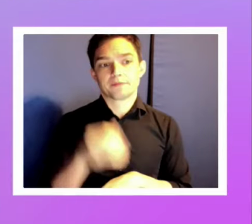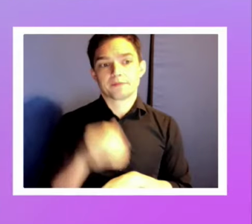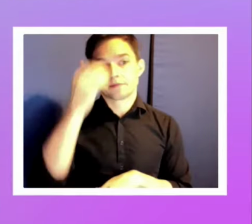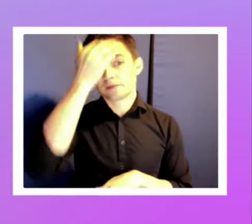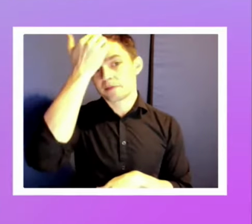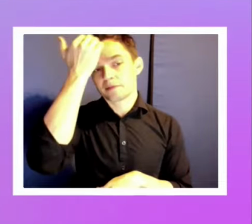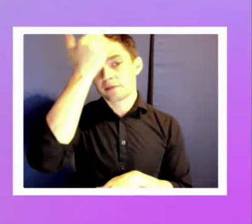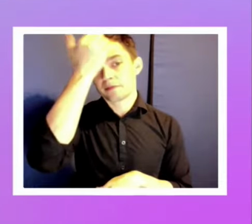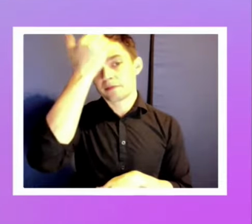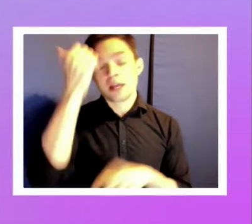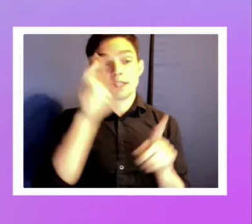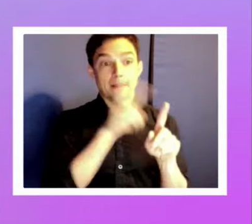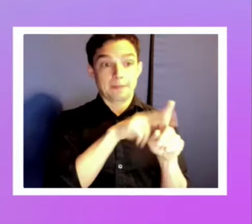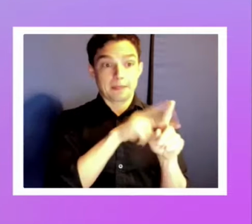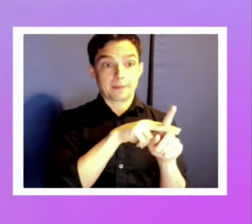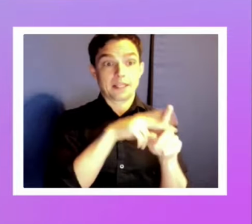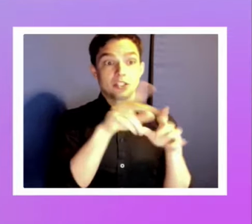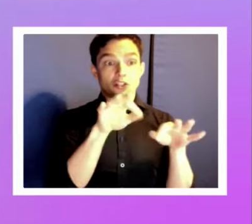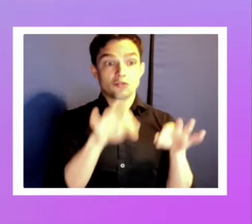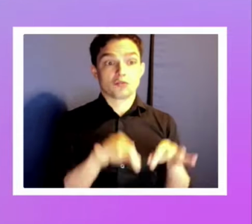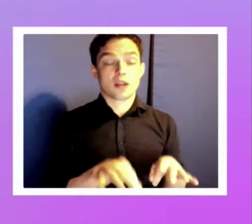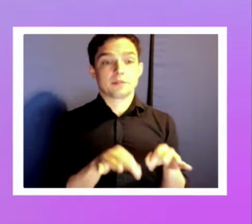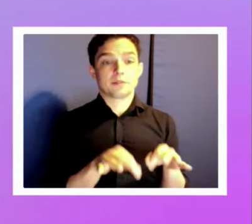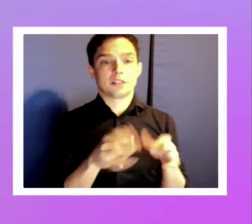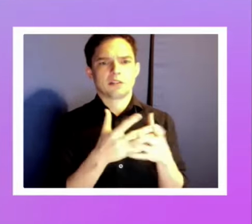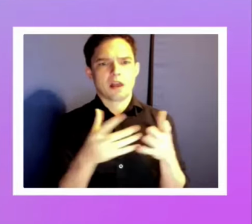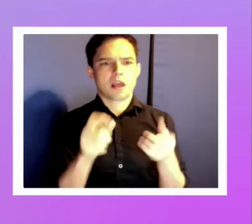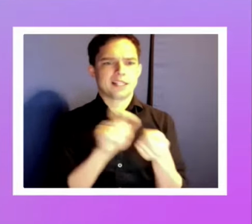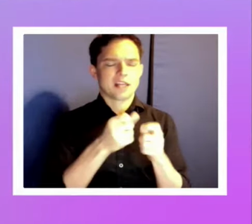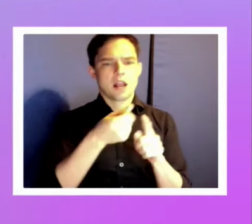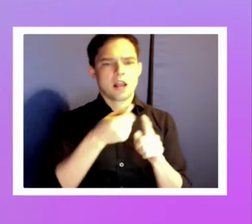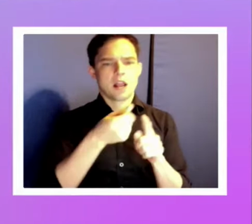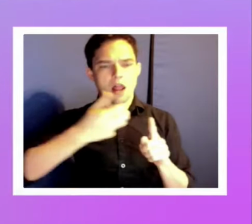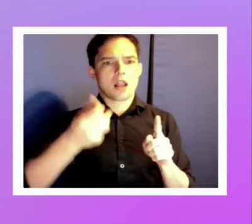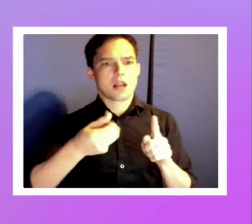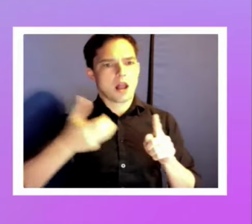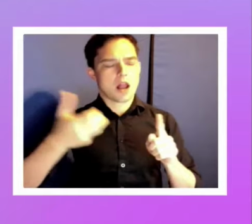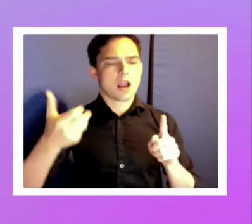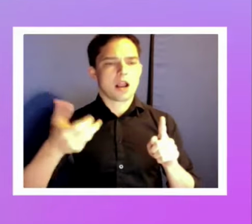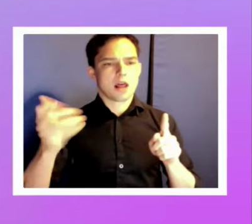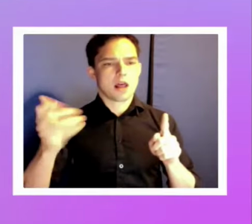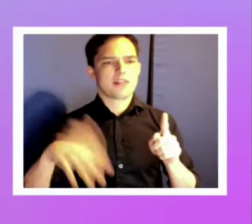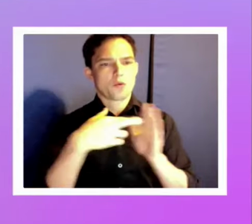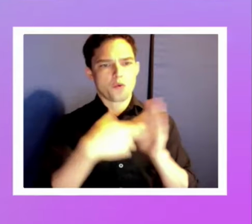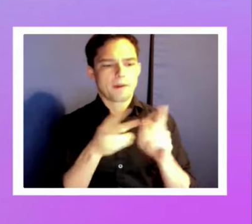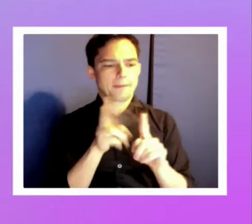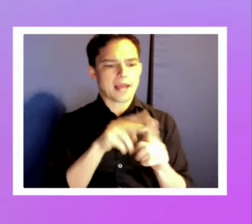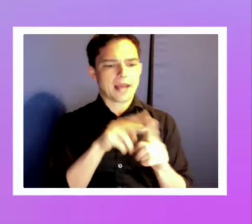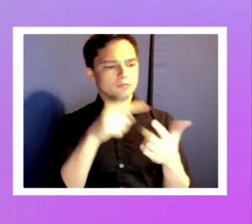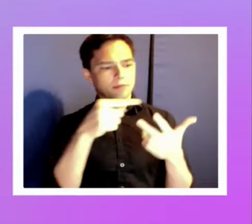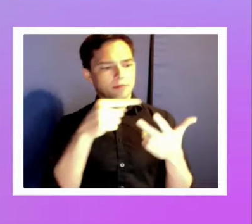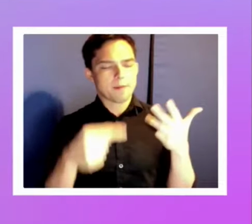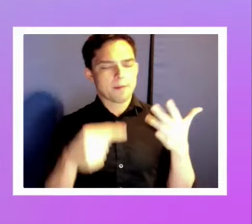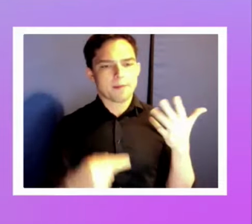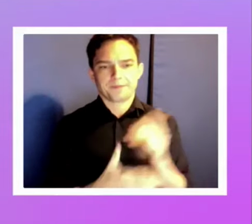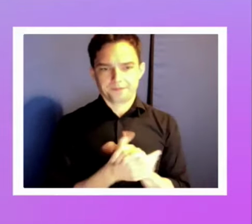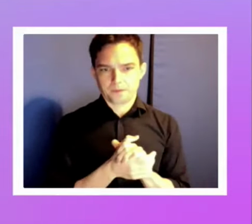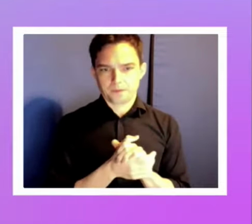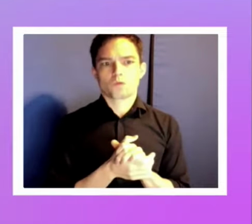applicability describes in great detail what the rule applies to.